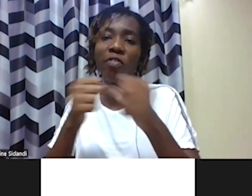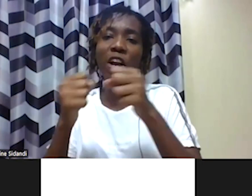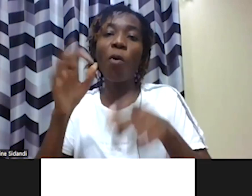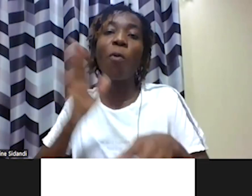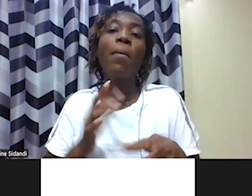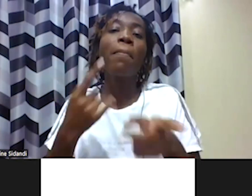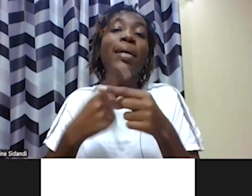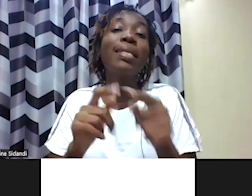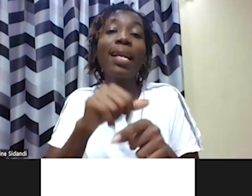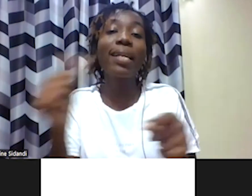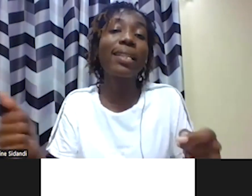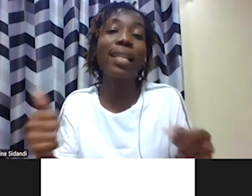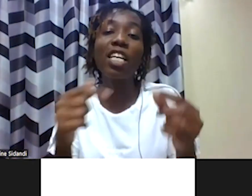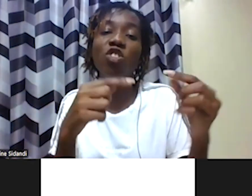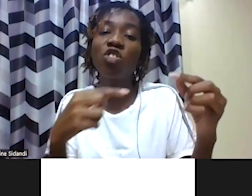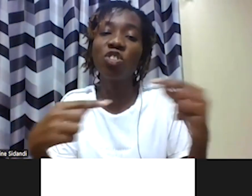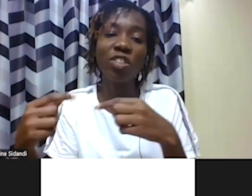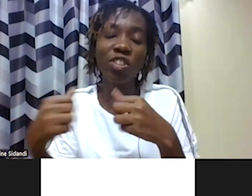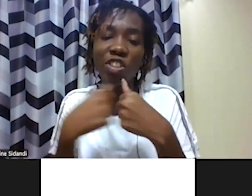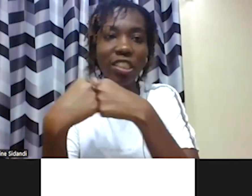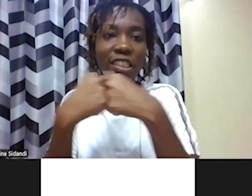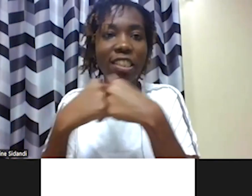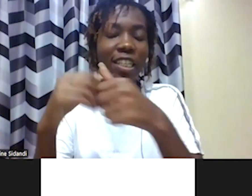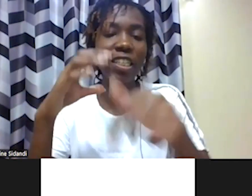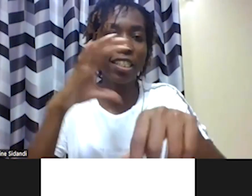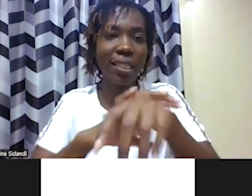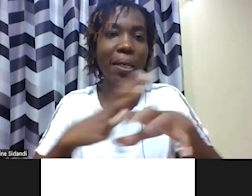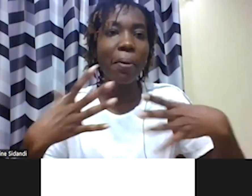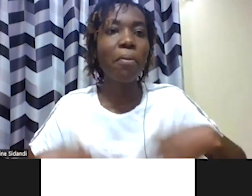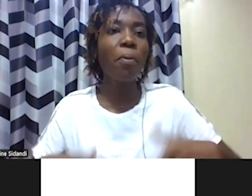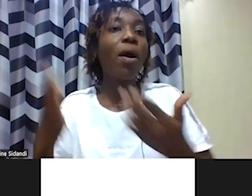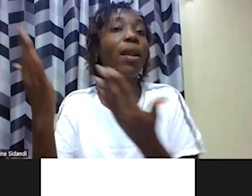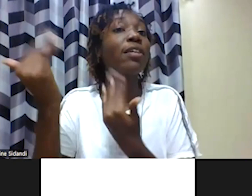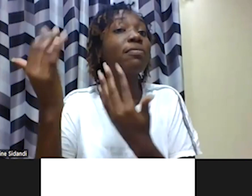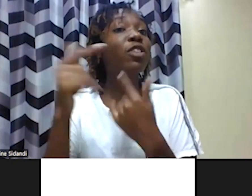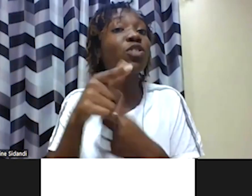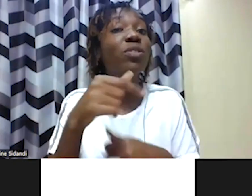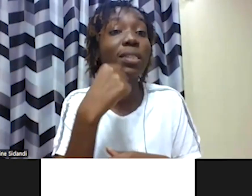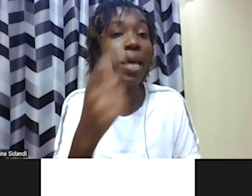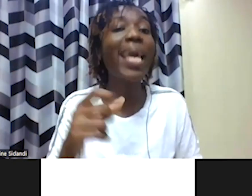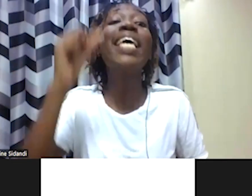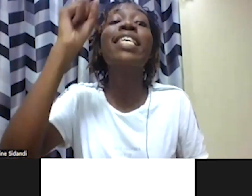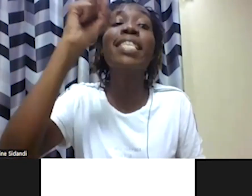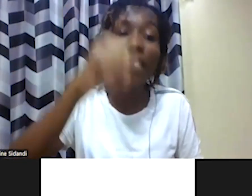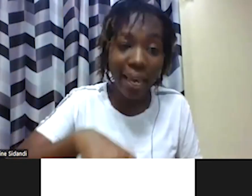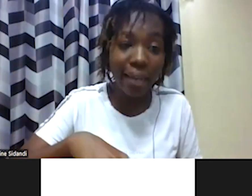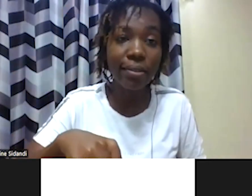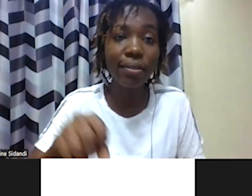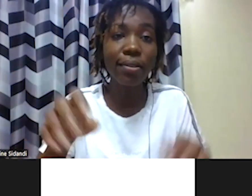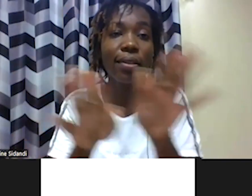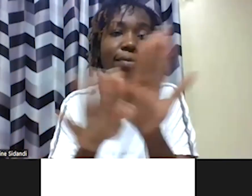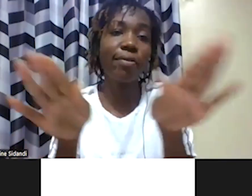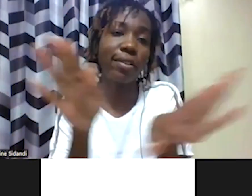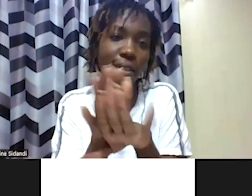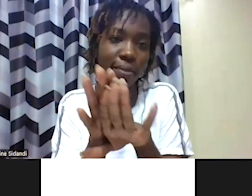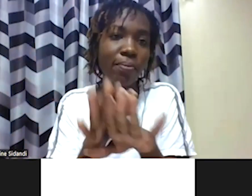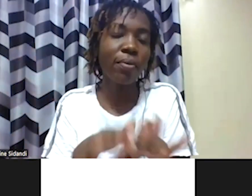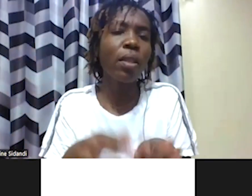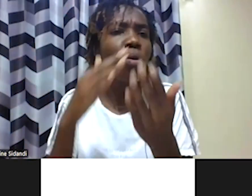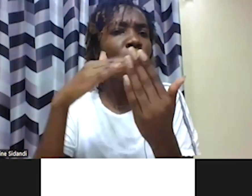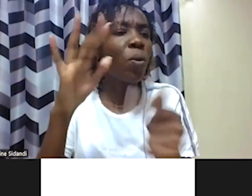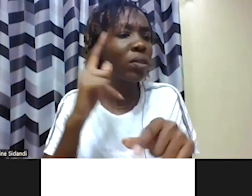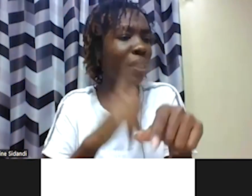other challenge that I had was, people expect you to say yes to everything, especially when it comes